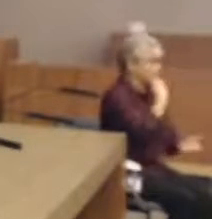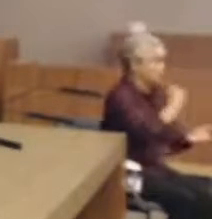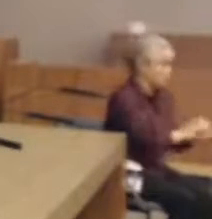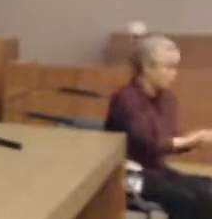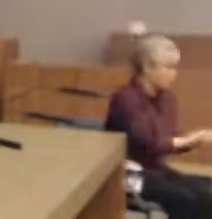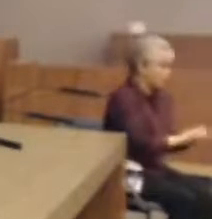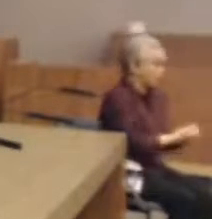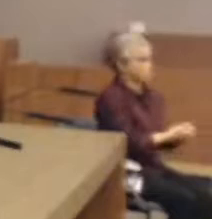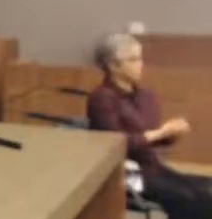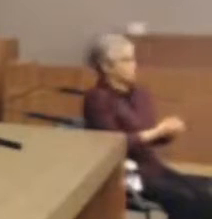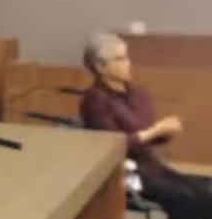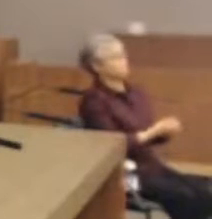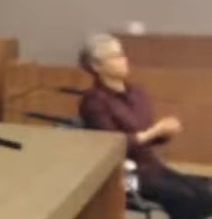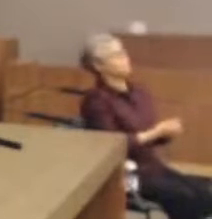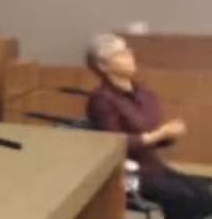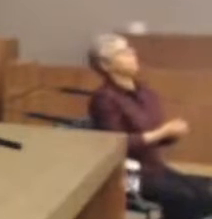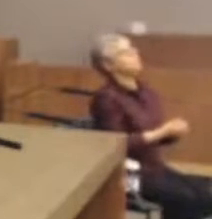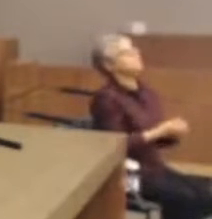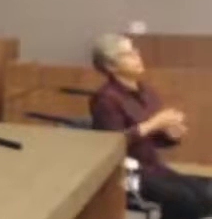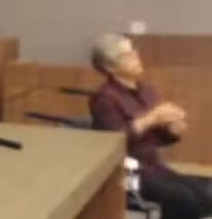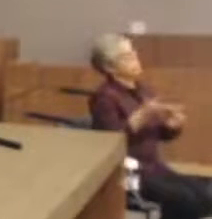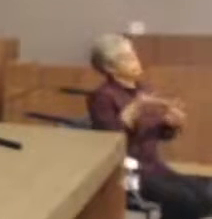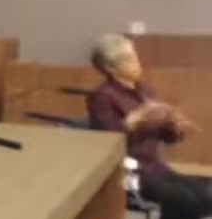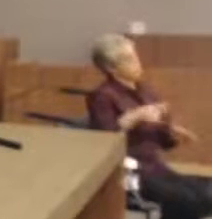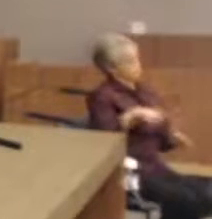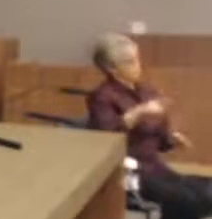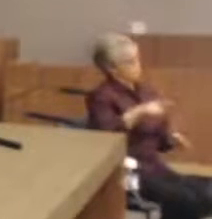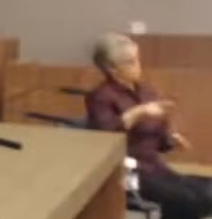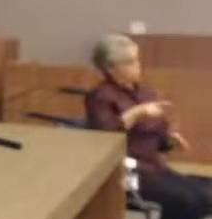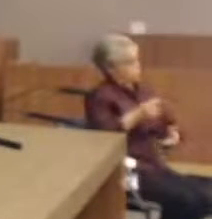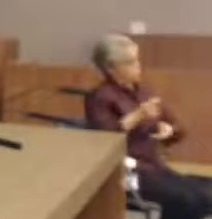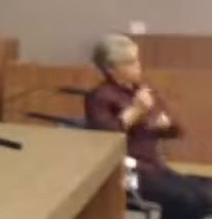treated in those situations can either make those things better or they can make them worse.